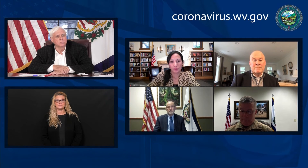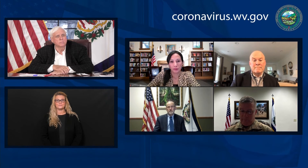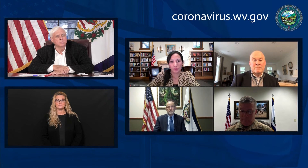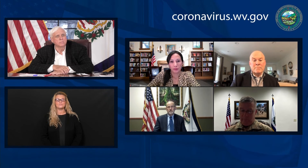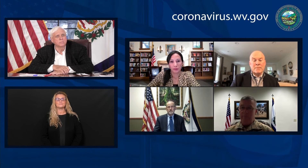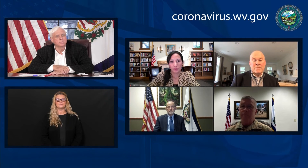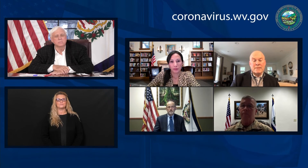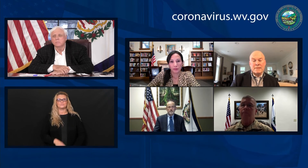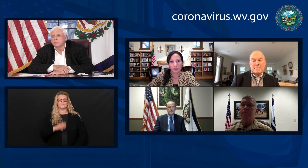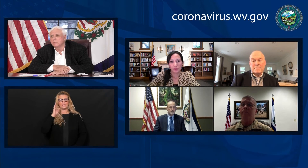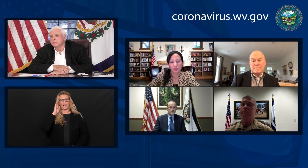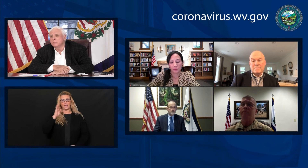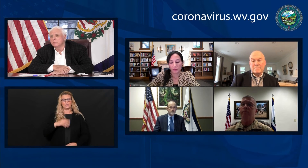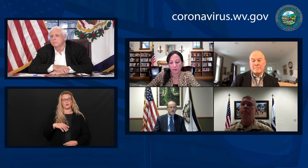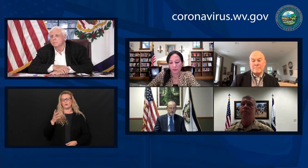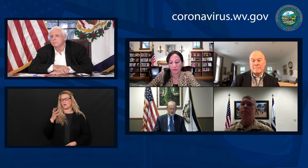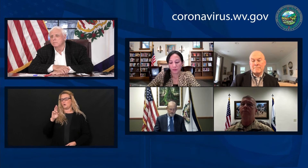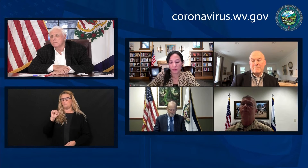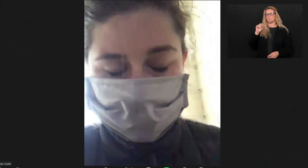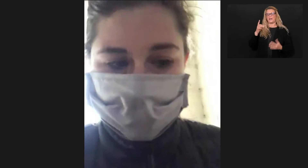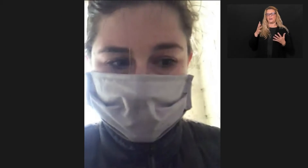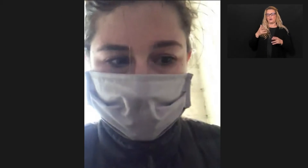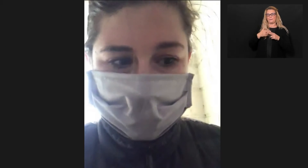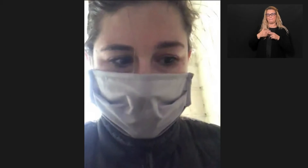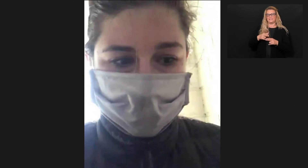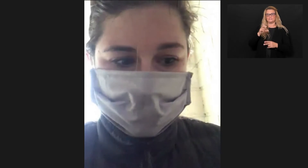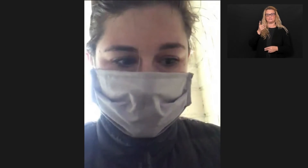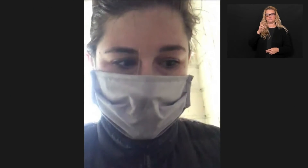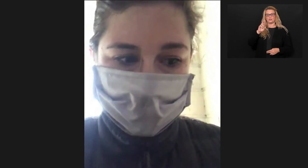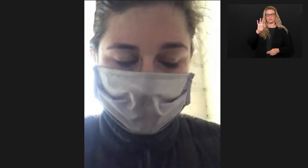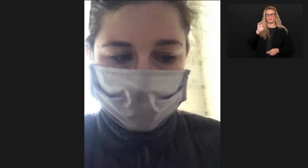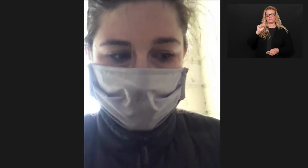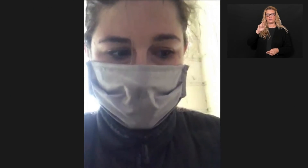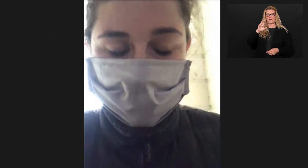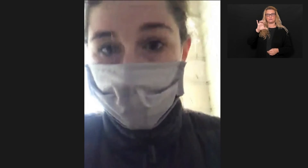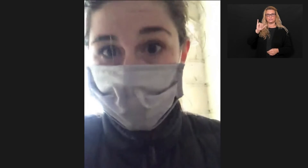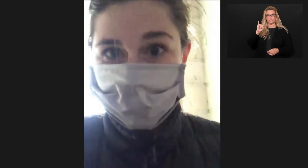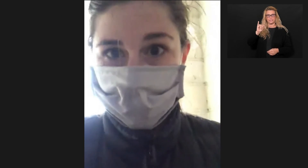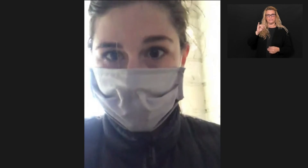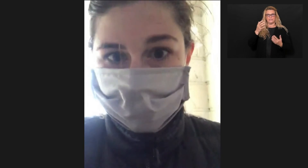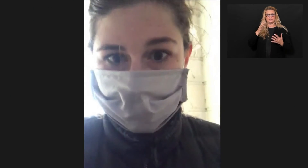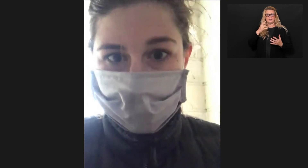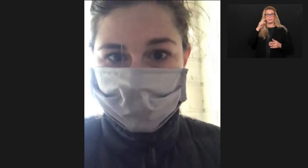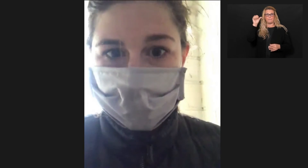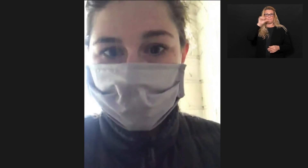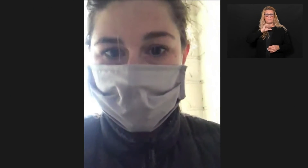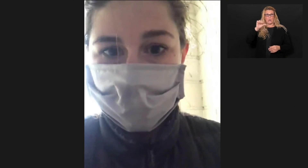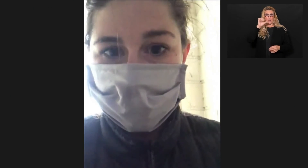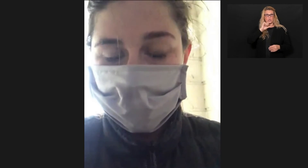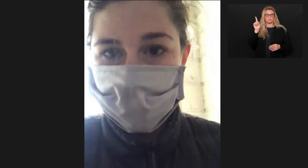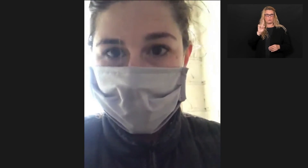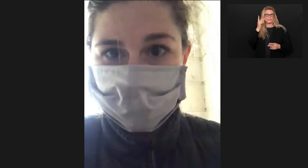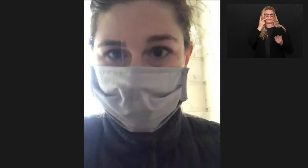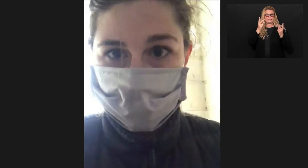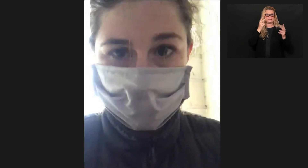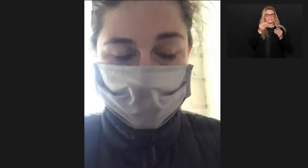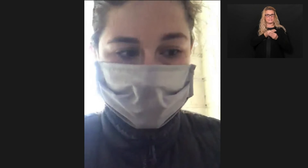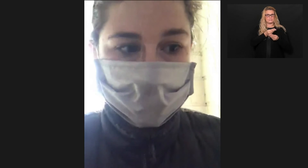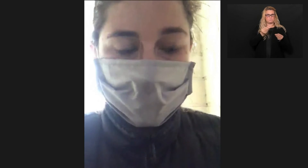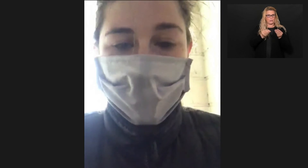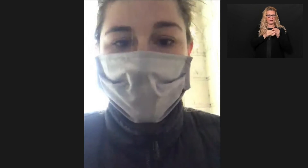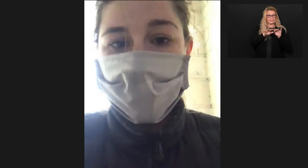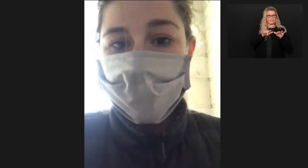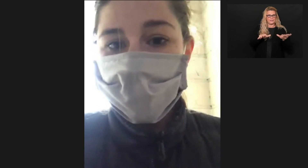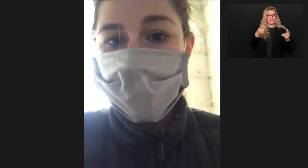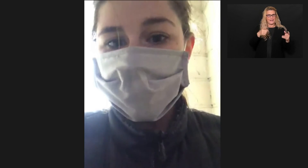Governor, as Brad mentioned before, Dr. Fauci said that bars are where spread is happening and not